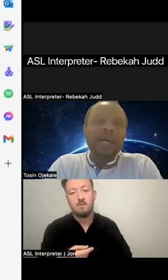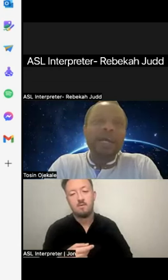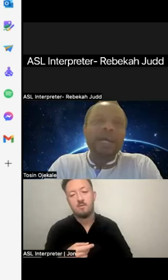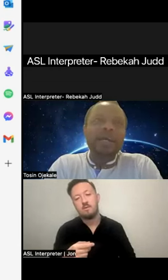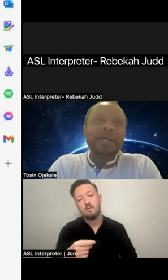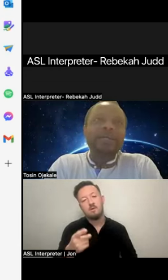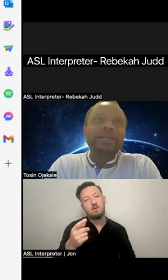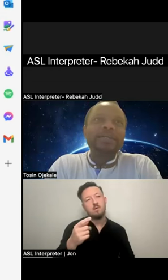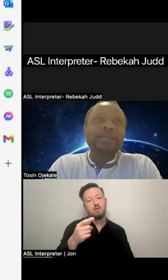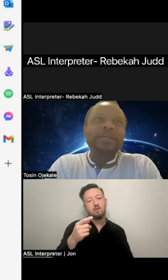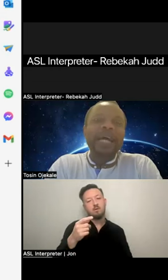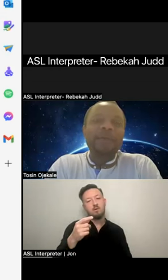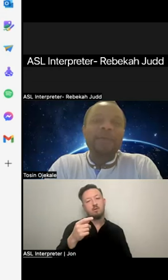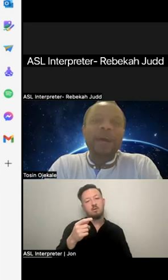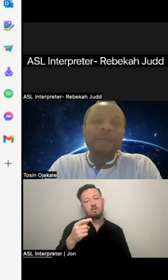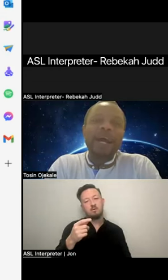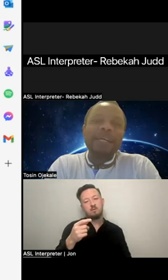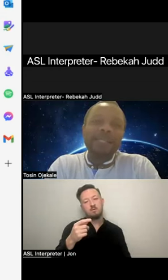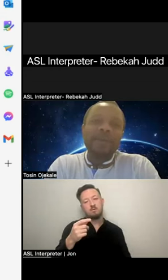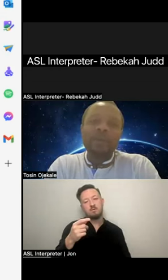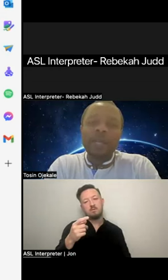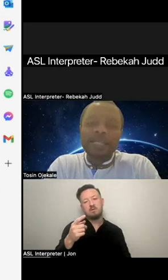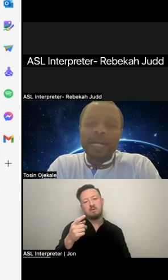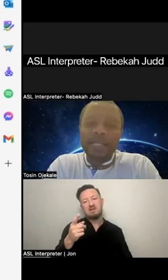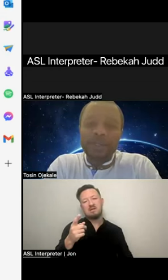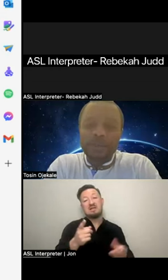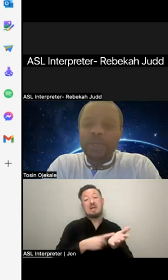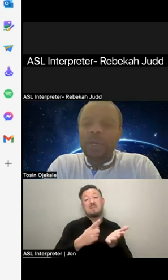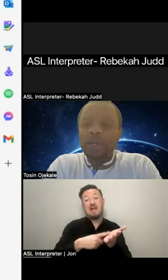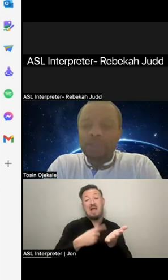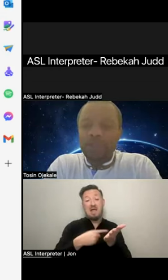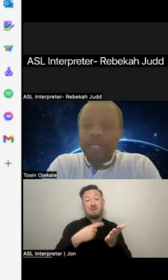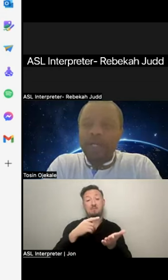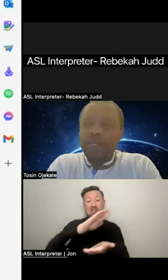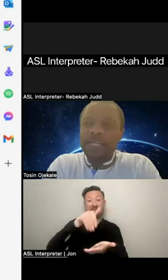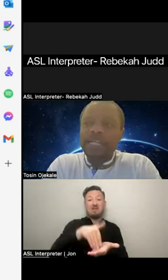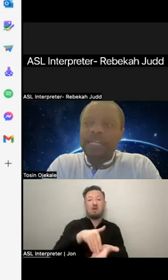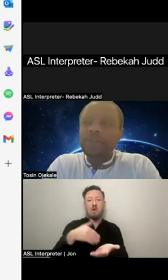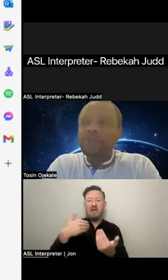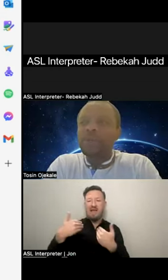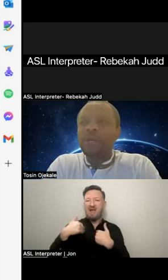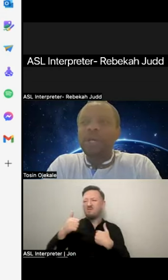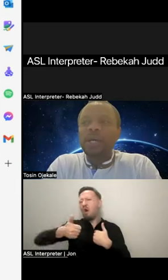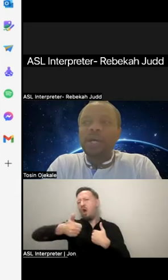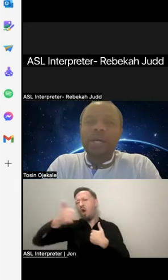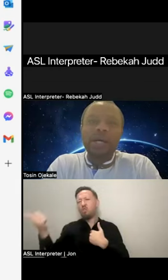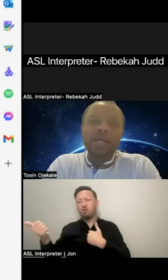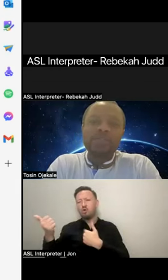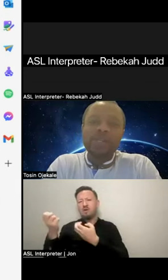other type of firefighting equipment that they use, usually connected to